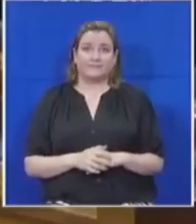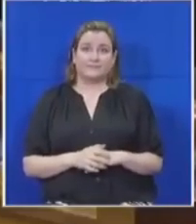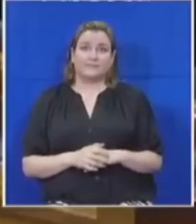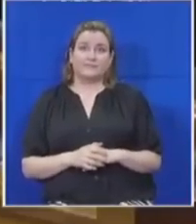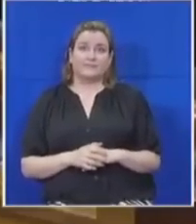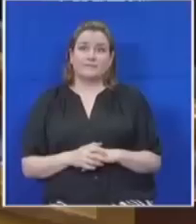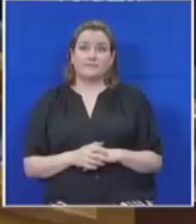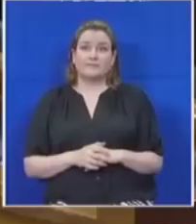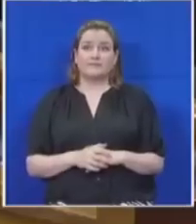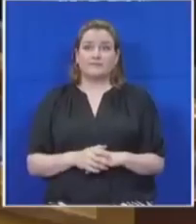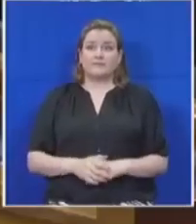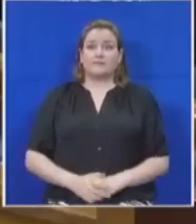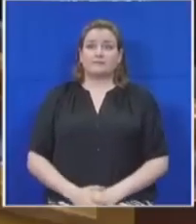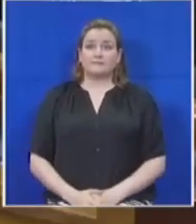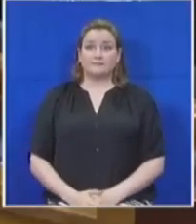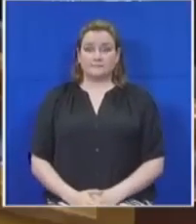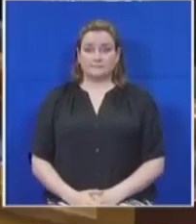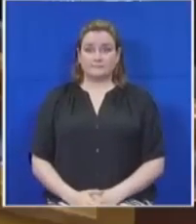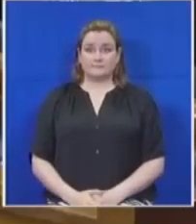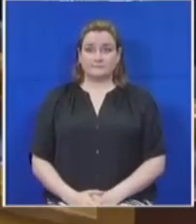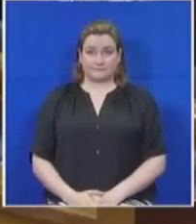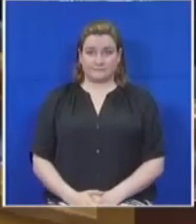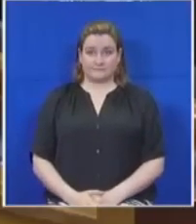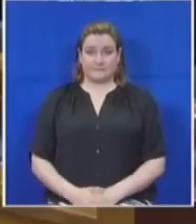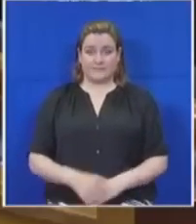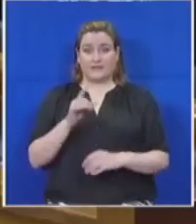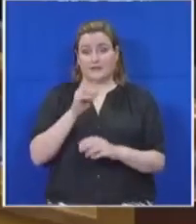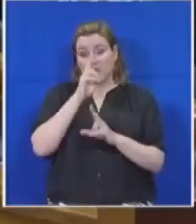Because the honorable member,